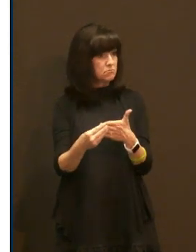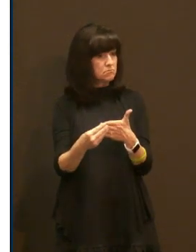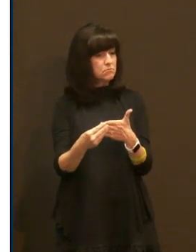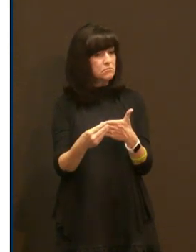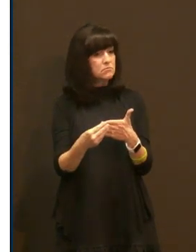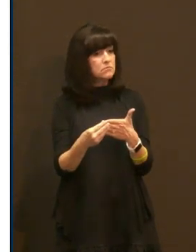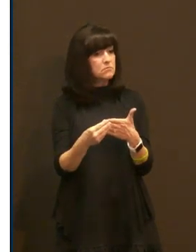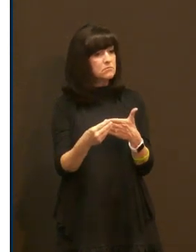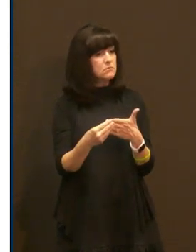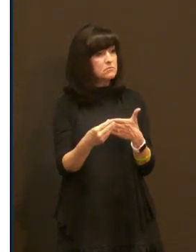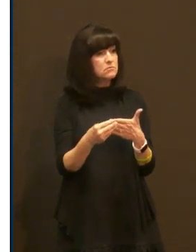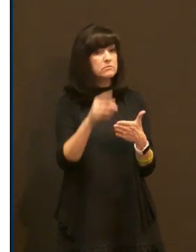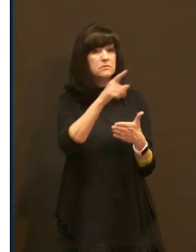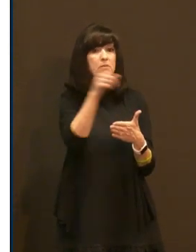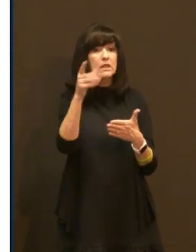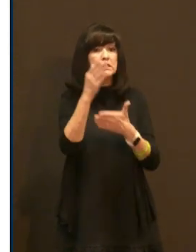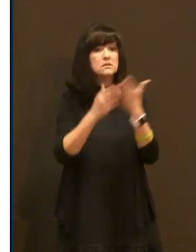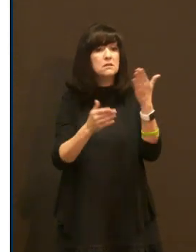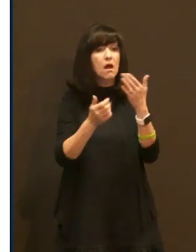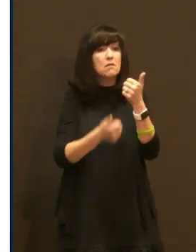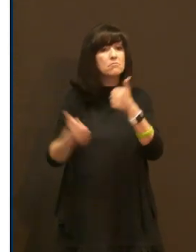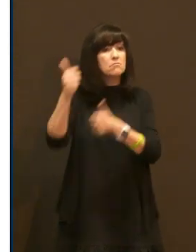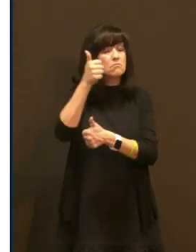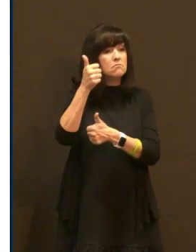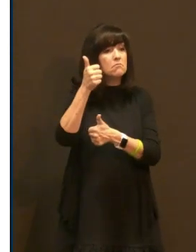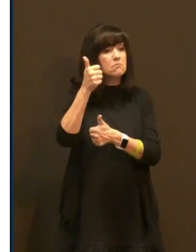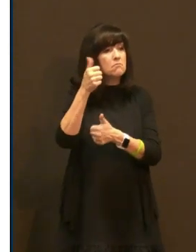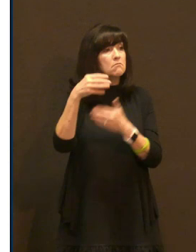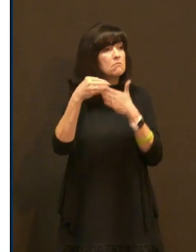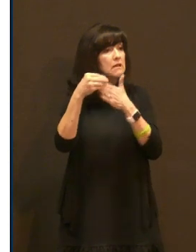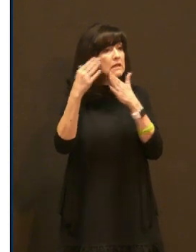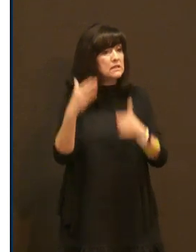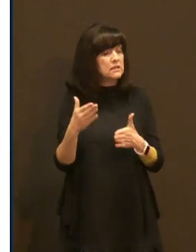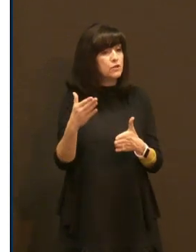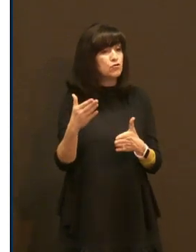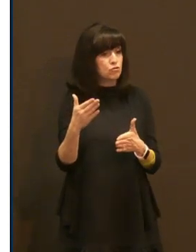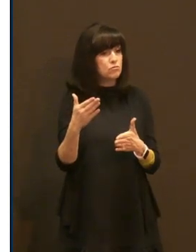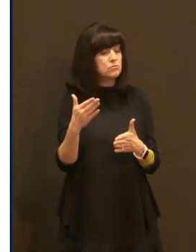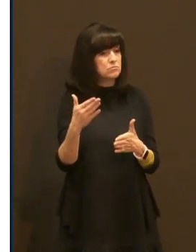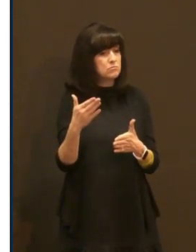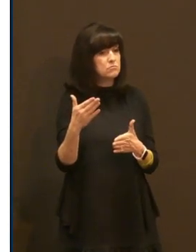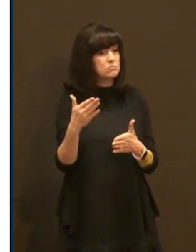I had religious leaders saying, you should